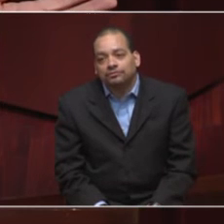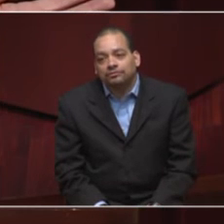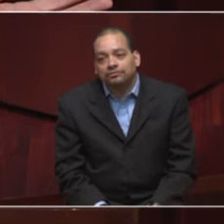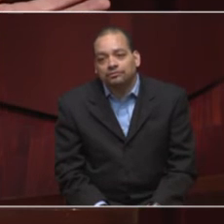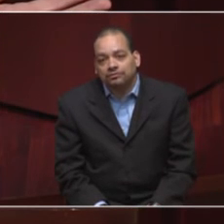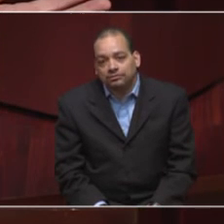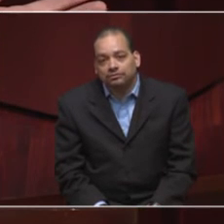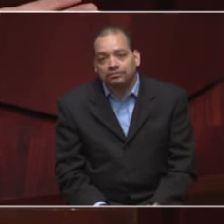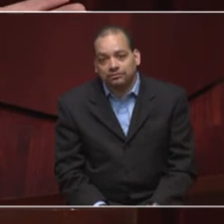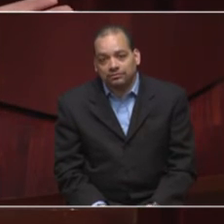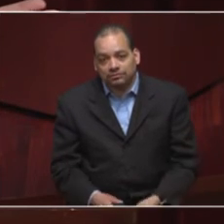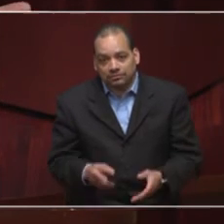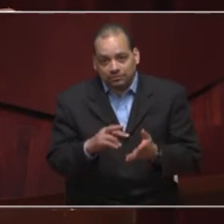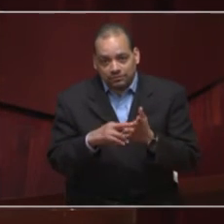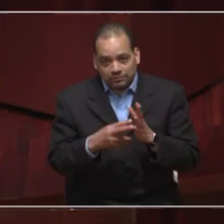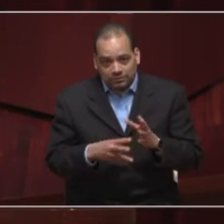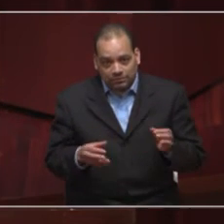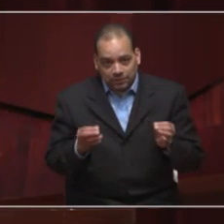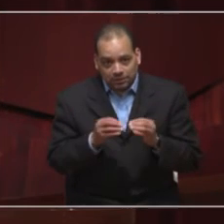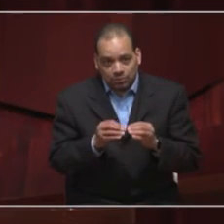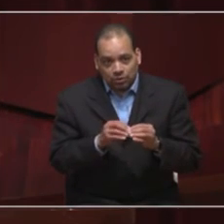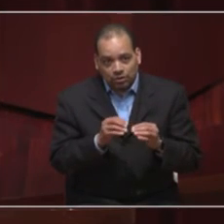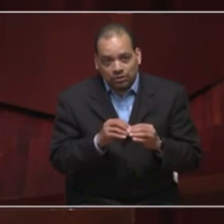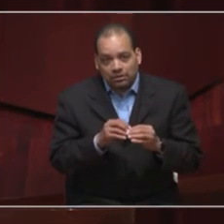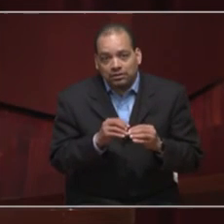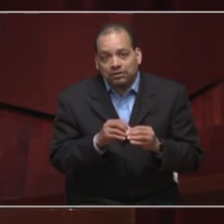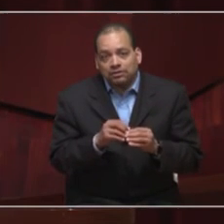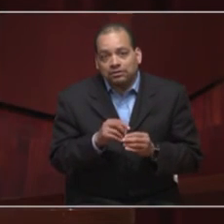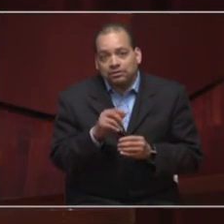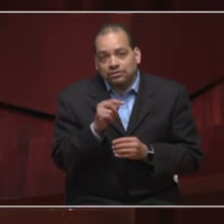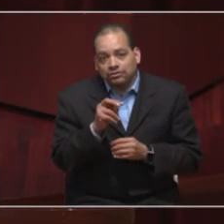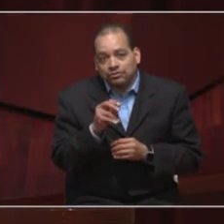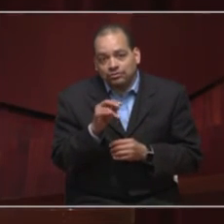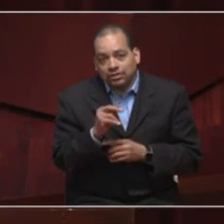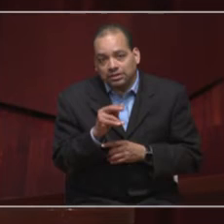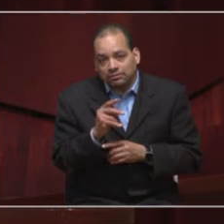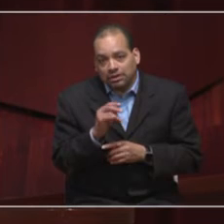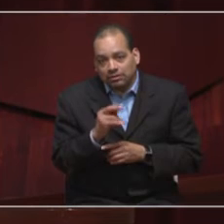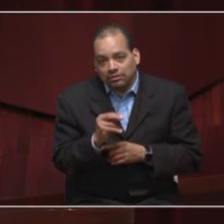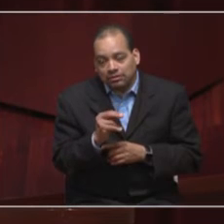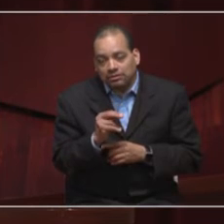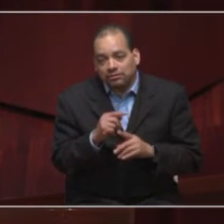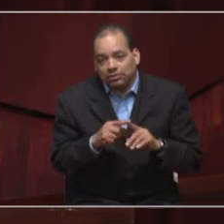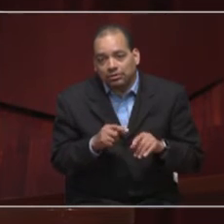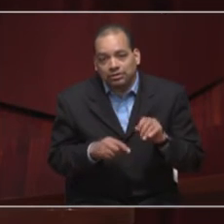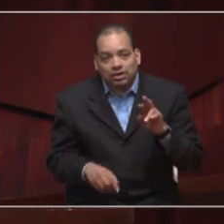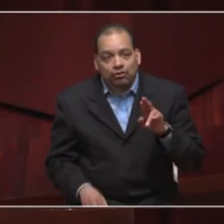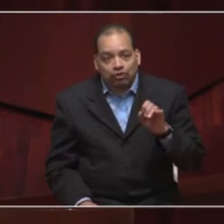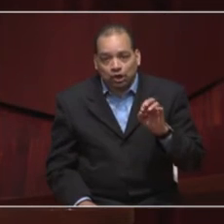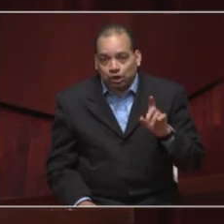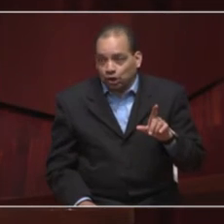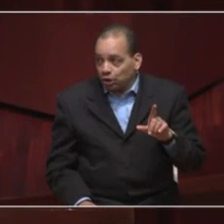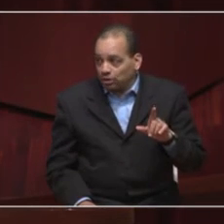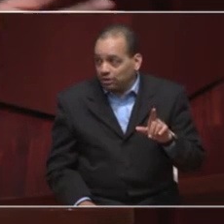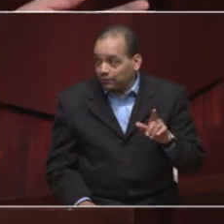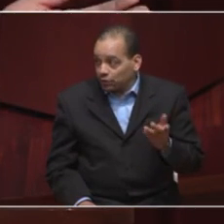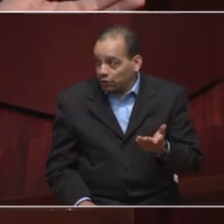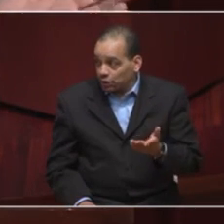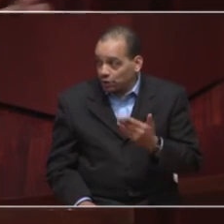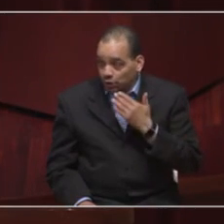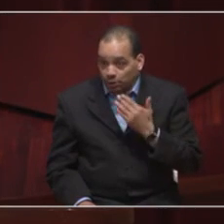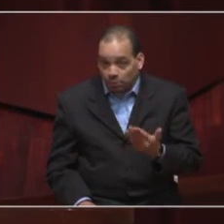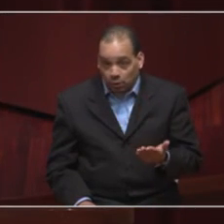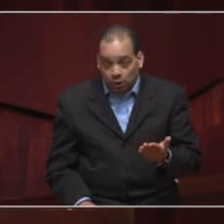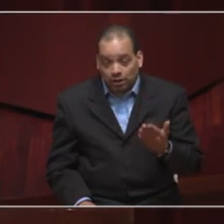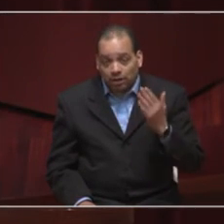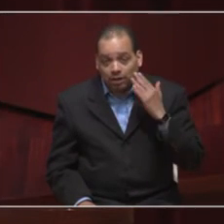transparent to our users? So Rachel Vera, and Rachel, if you're out there, good morning. I know you're not feeling well. I hope you feel